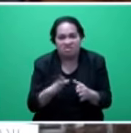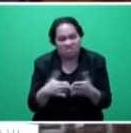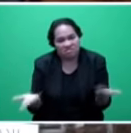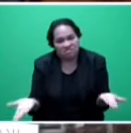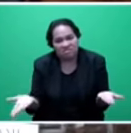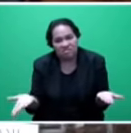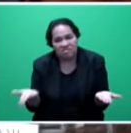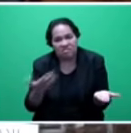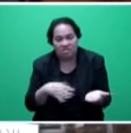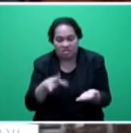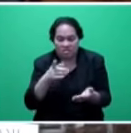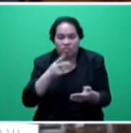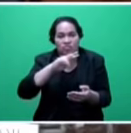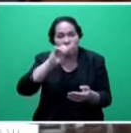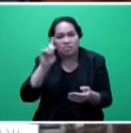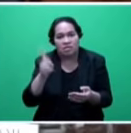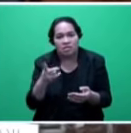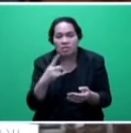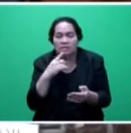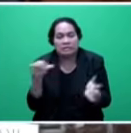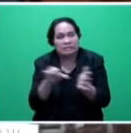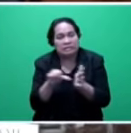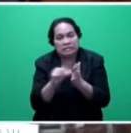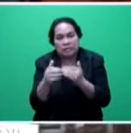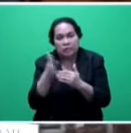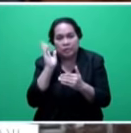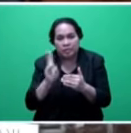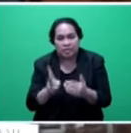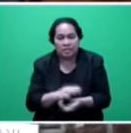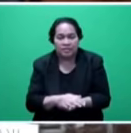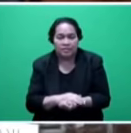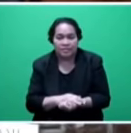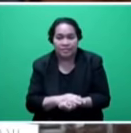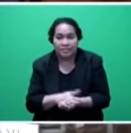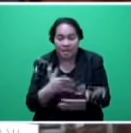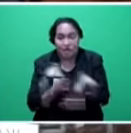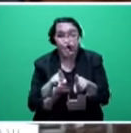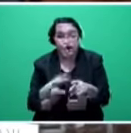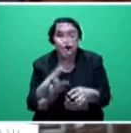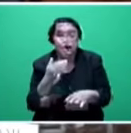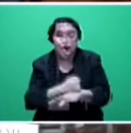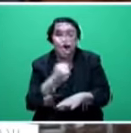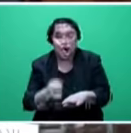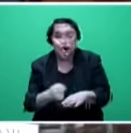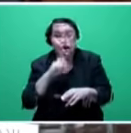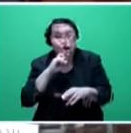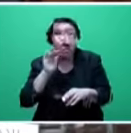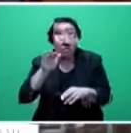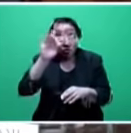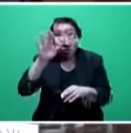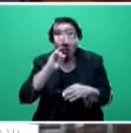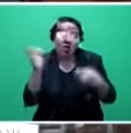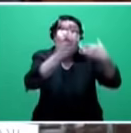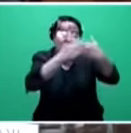Commission in the year 2000. Fiji may encounter similar difficulties in the future if a